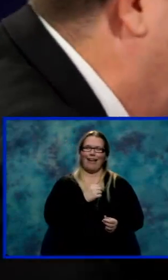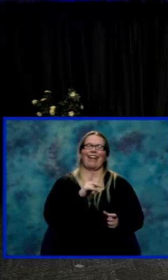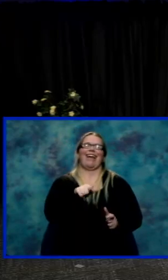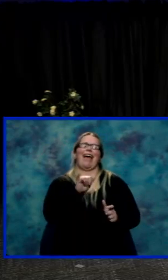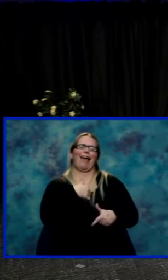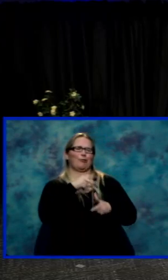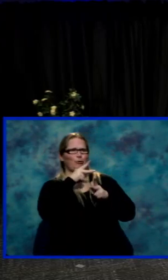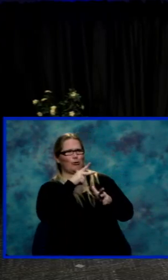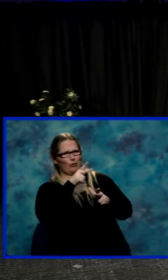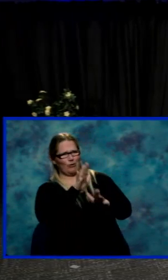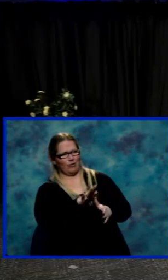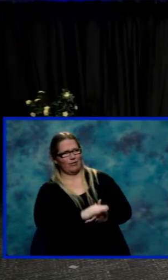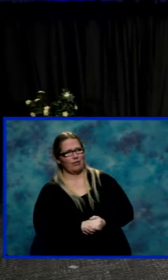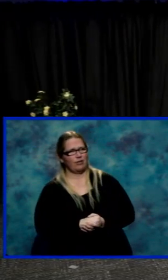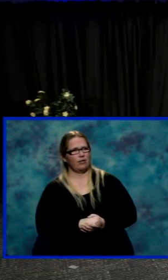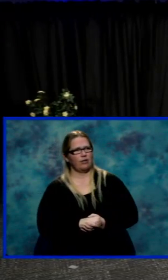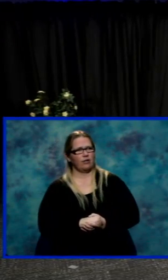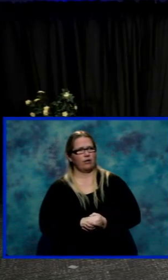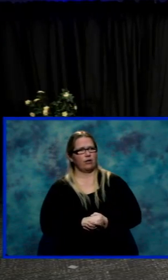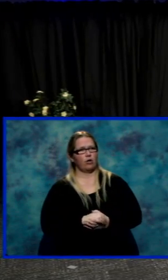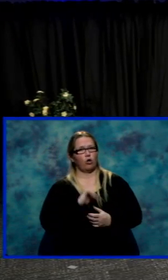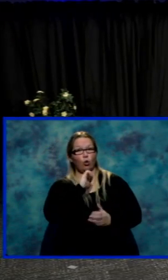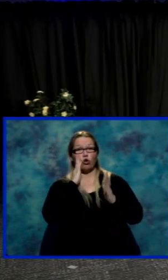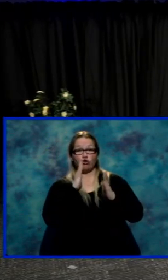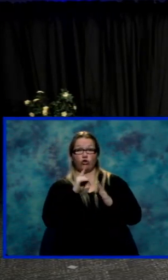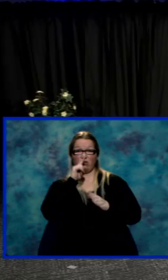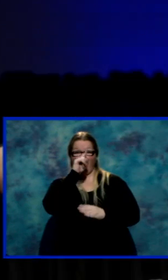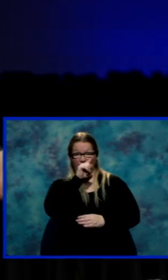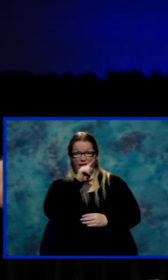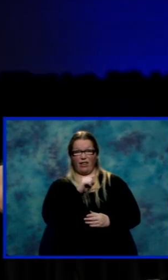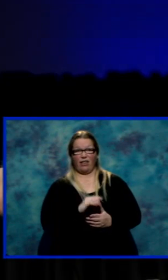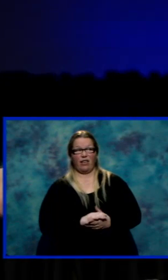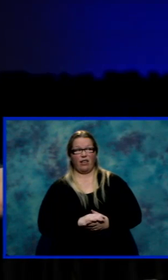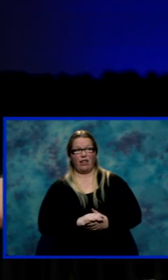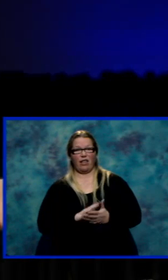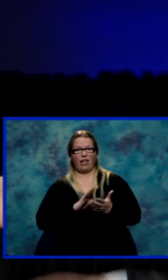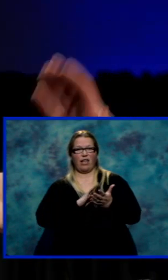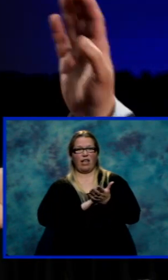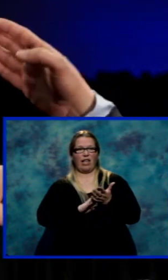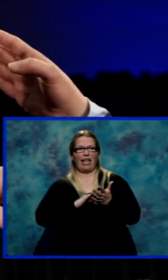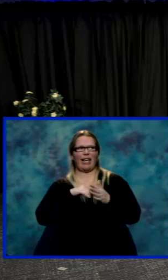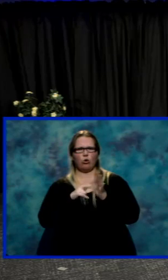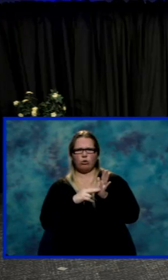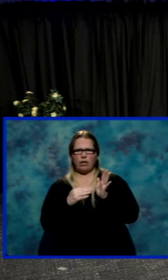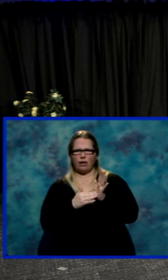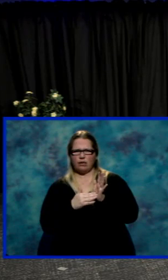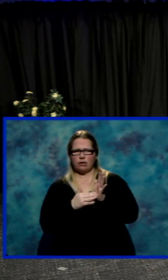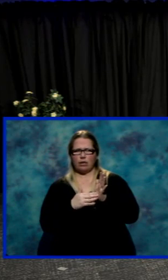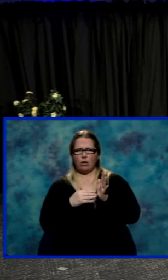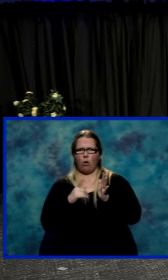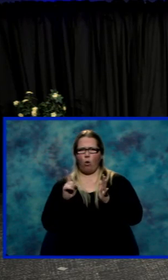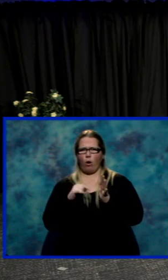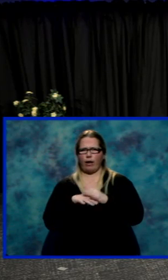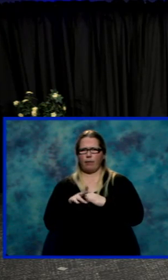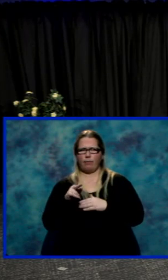either. I listened. You were at your church over there, I think. At Livingston. Was it Henderson? Oh, Livingston? In New Zealand. Or the one in